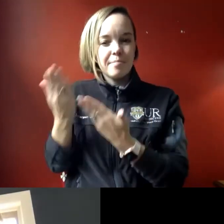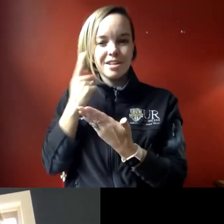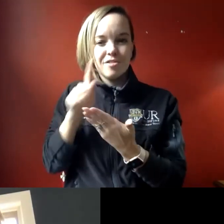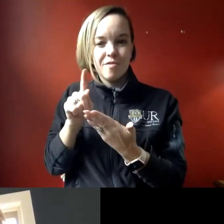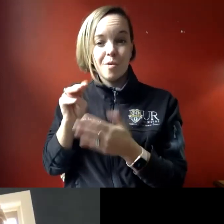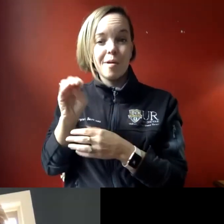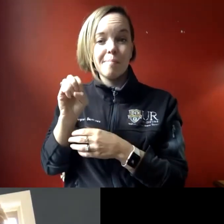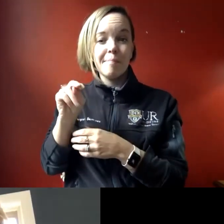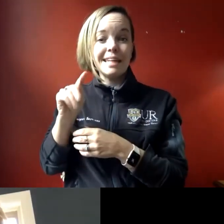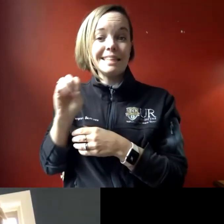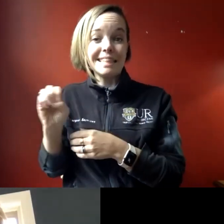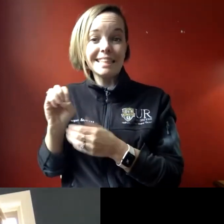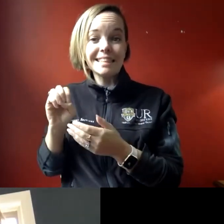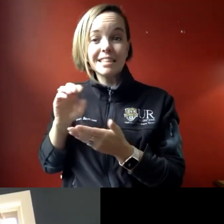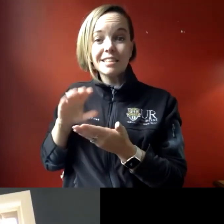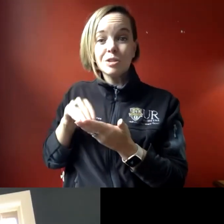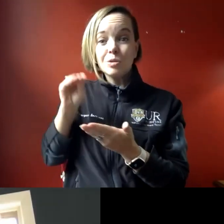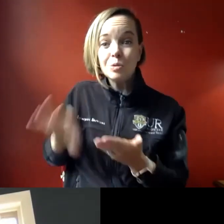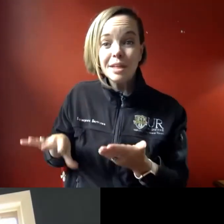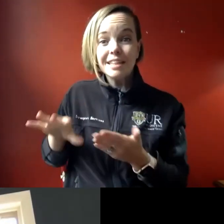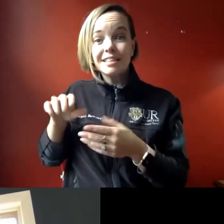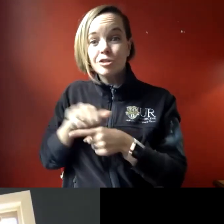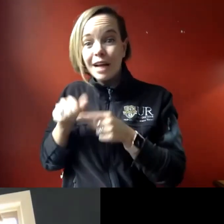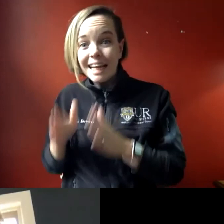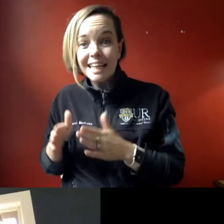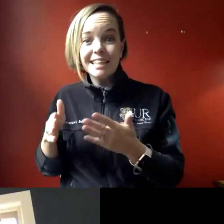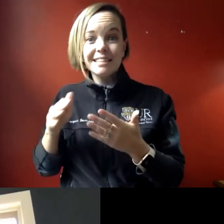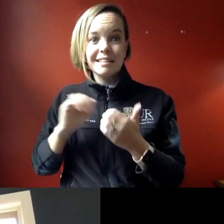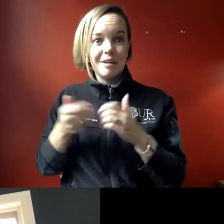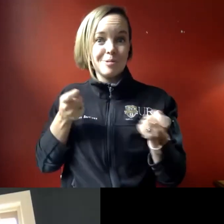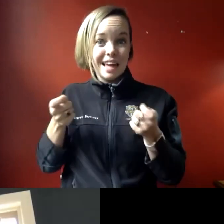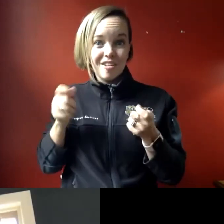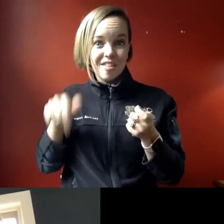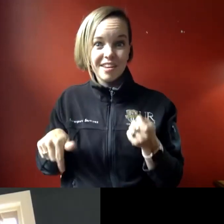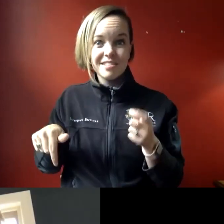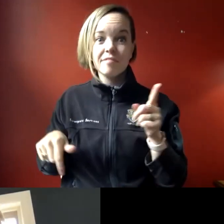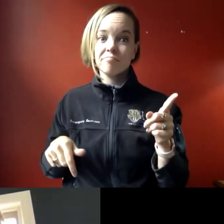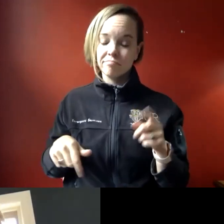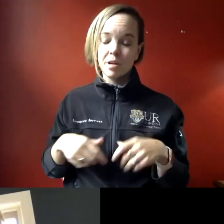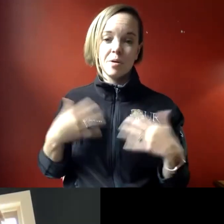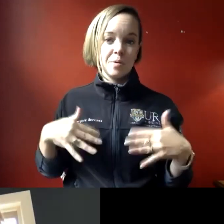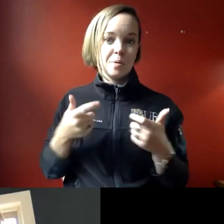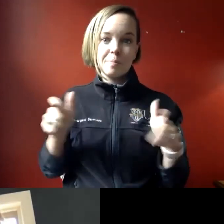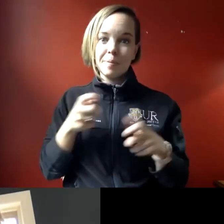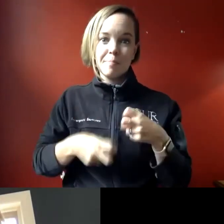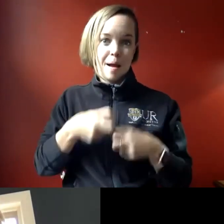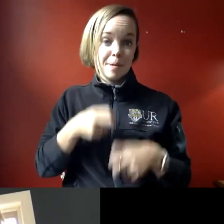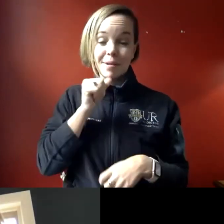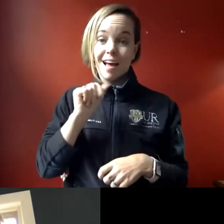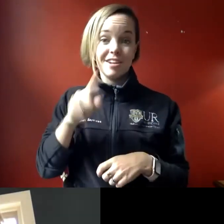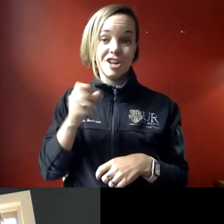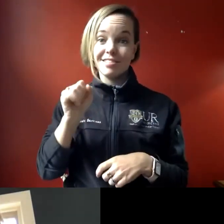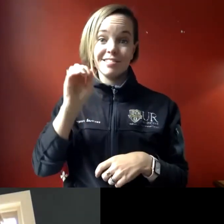handle such sexual harassment during that time? I think it's a big problem. You know, it's not just sexual harassment, it's